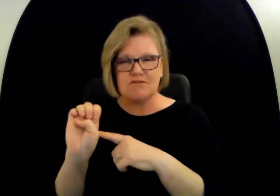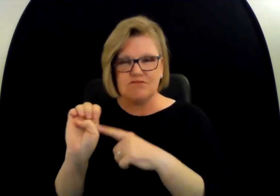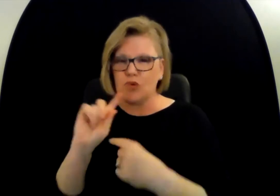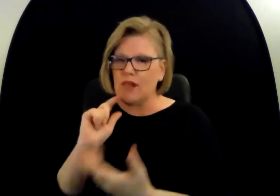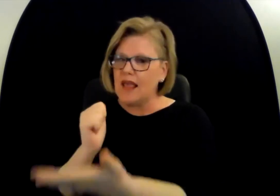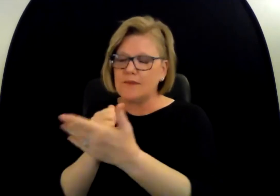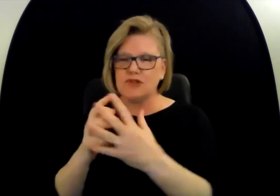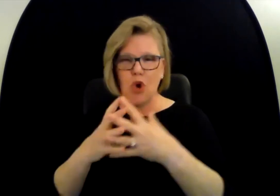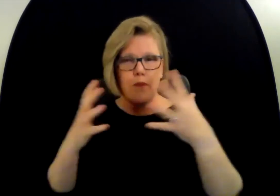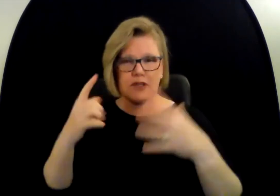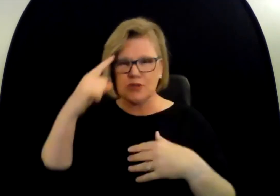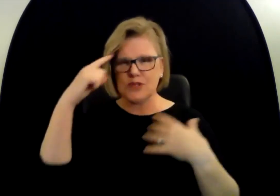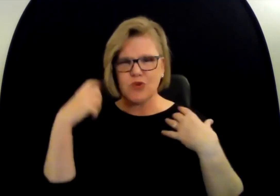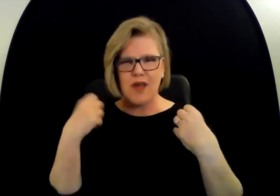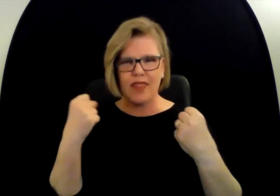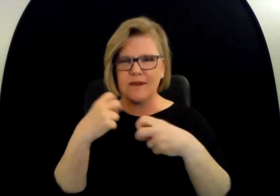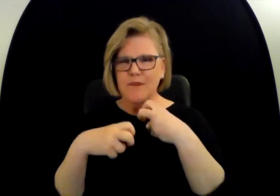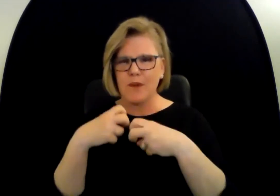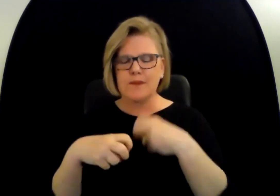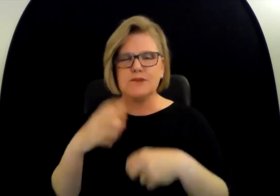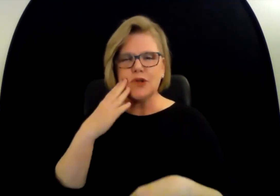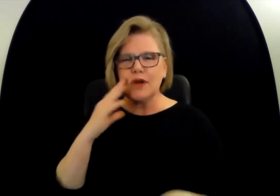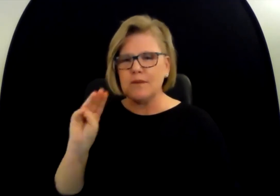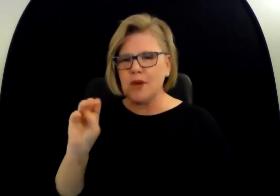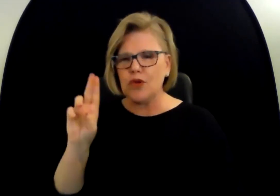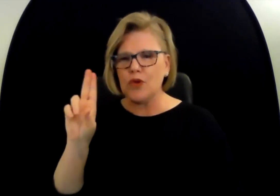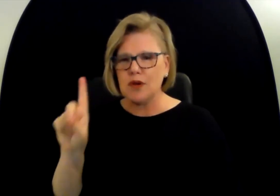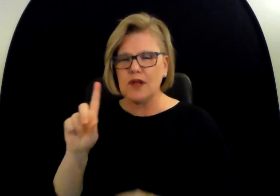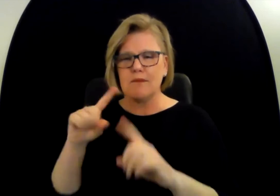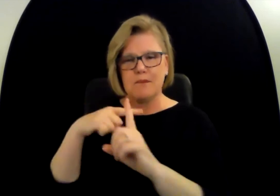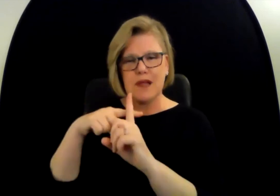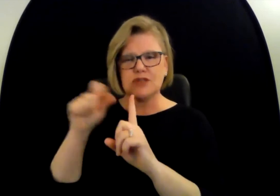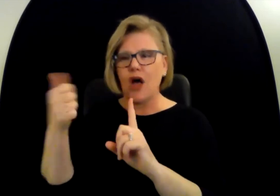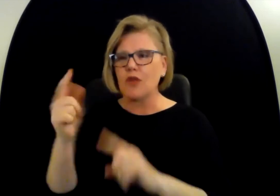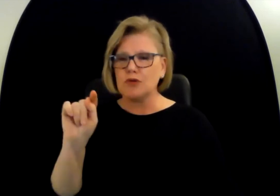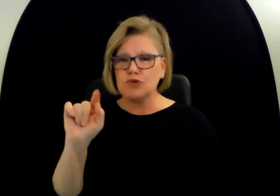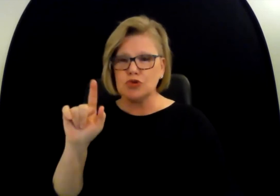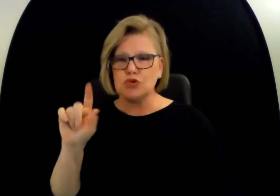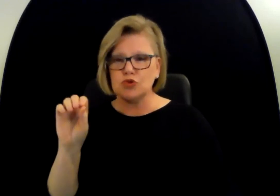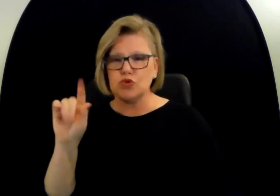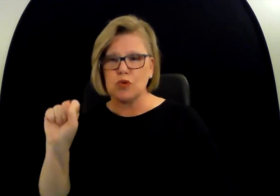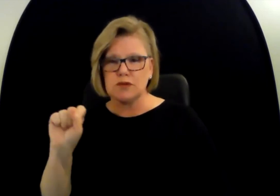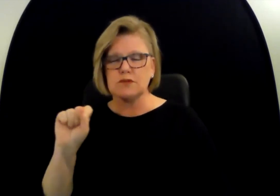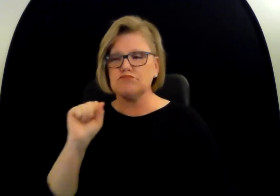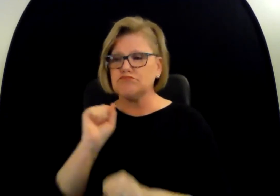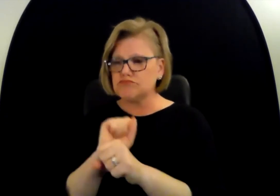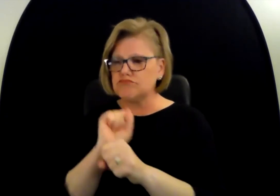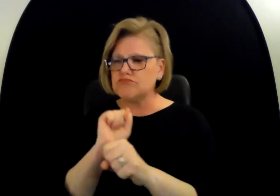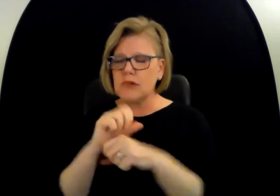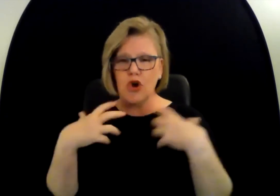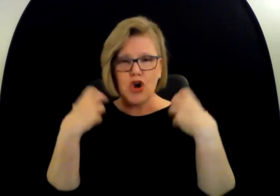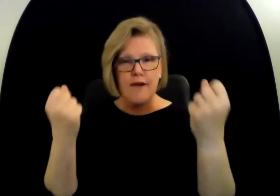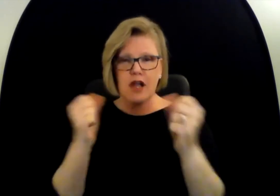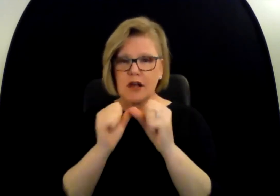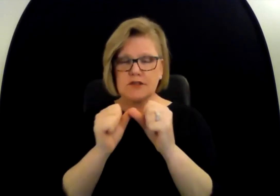mental health. Using the MOUD along with other tools and working in recovery where I'm constantly educating myself, I've